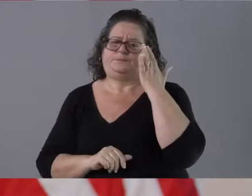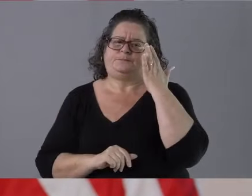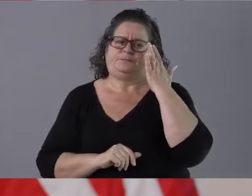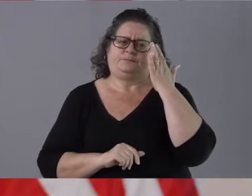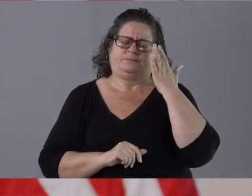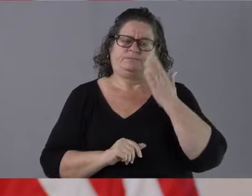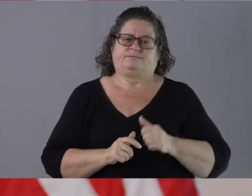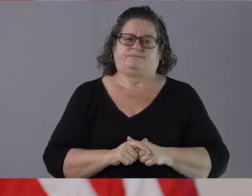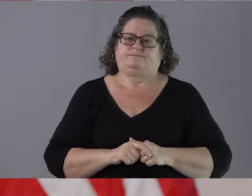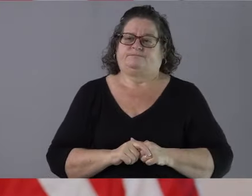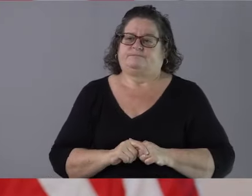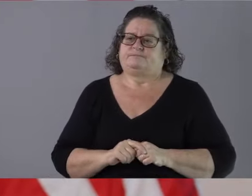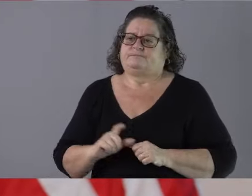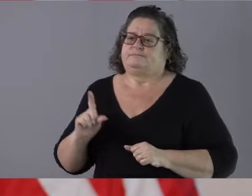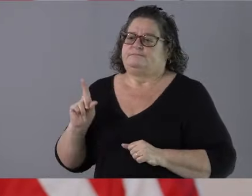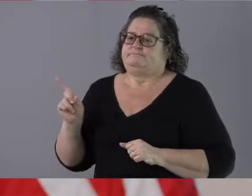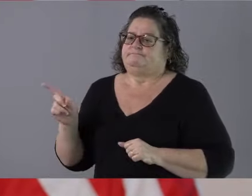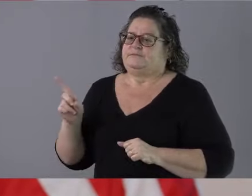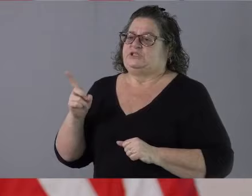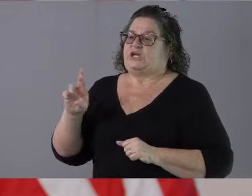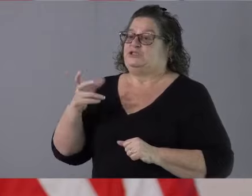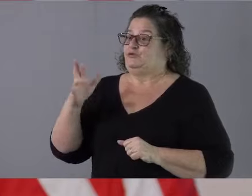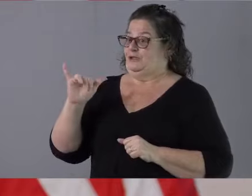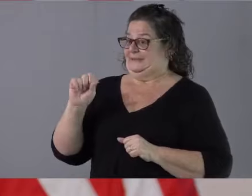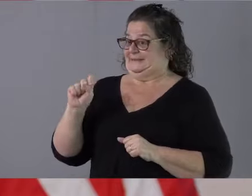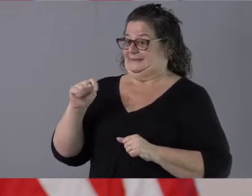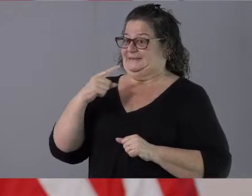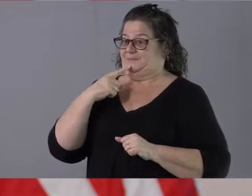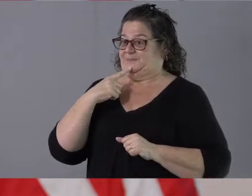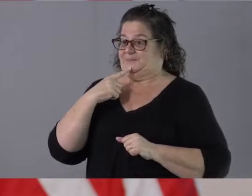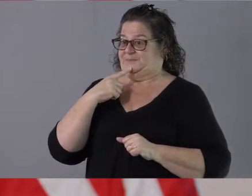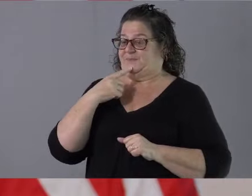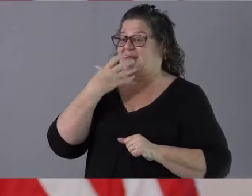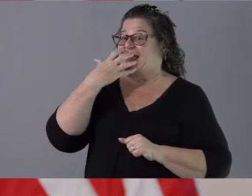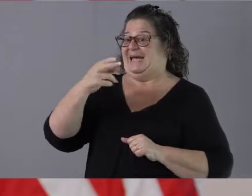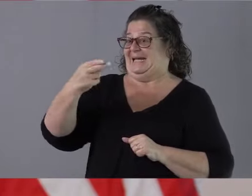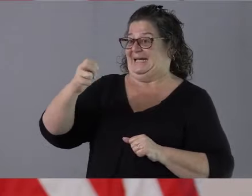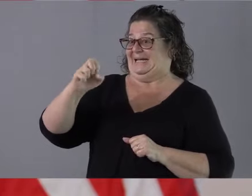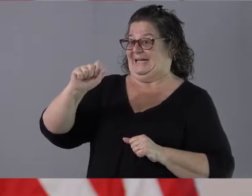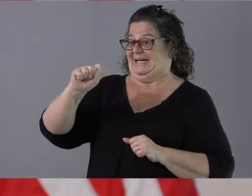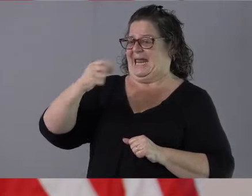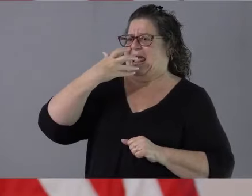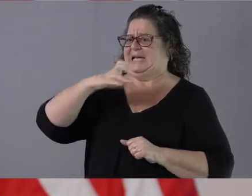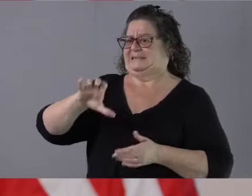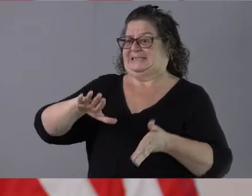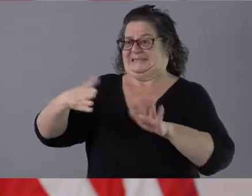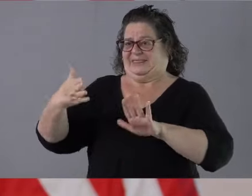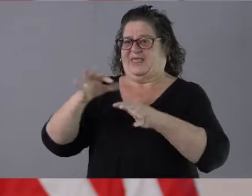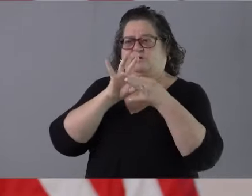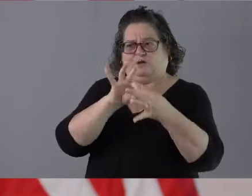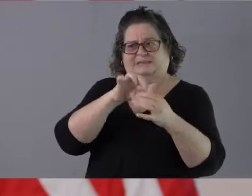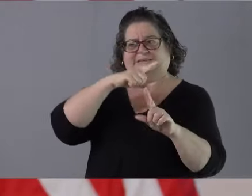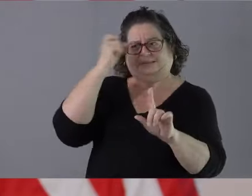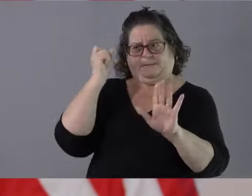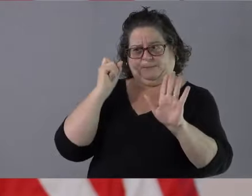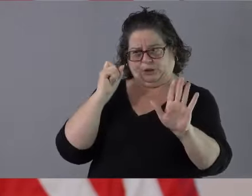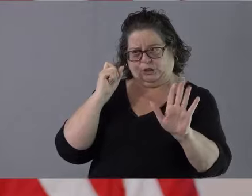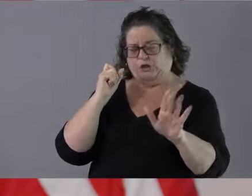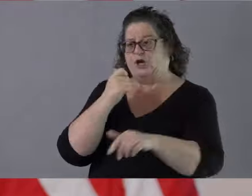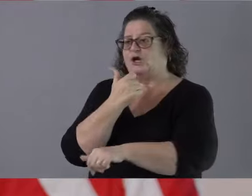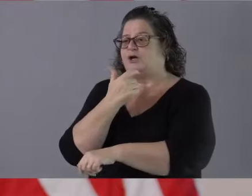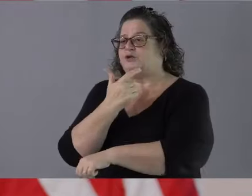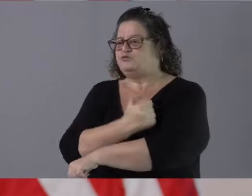just here in Arizona, but nationally. And so could some of that be associated to the isolation and loneliness? That was one of the things that we